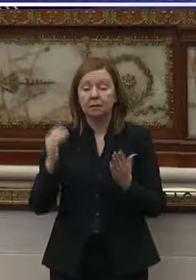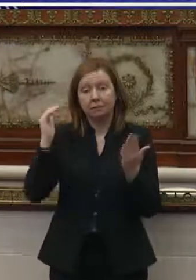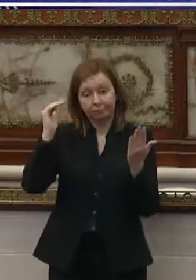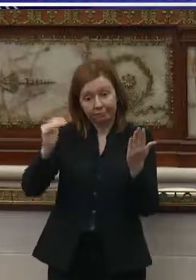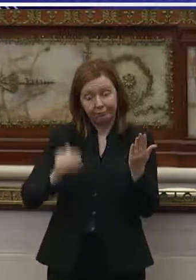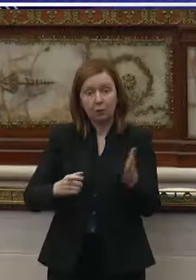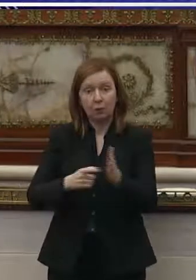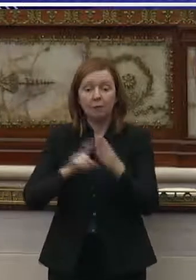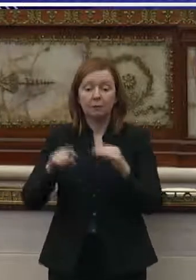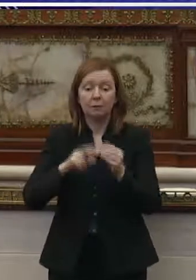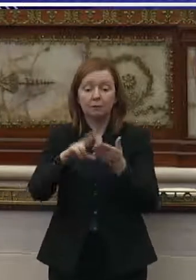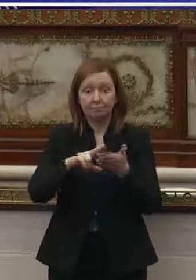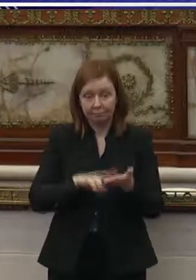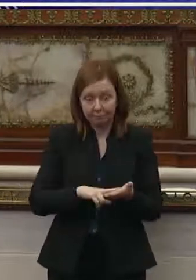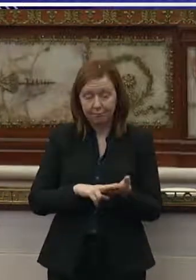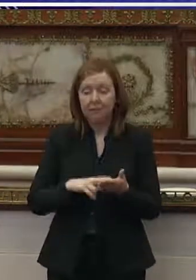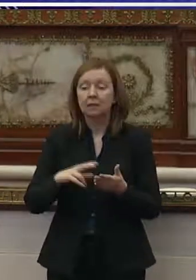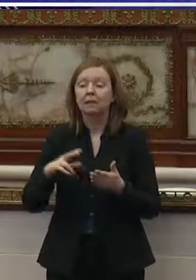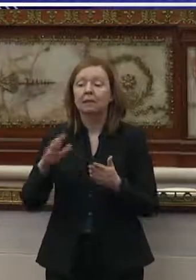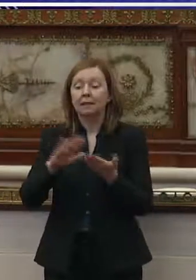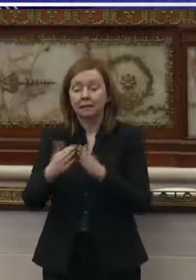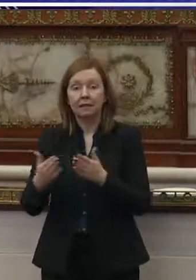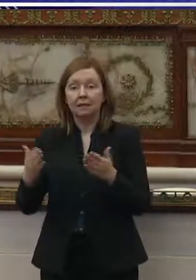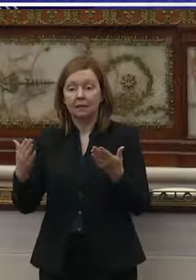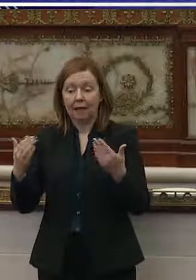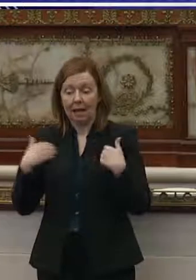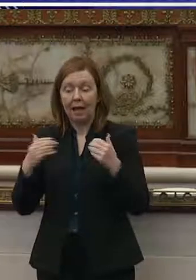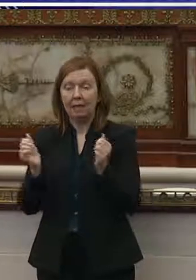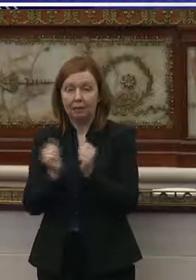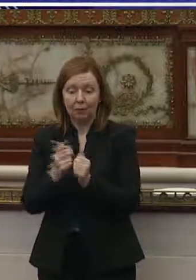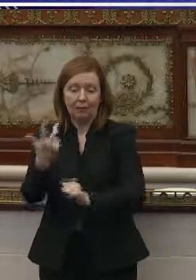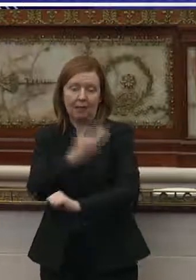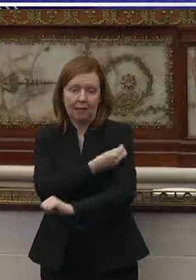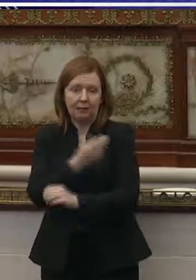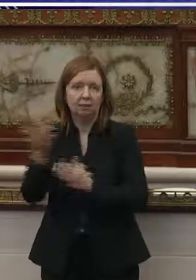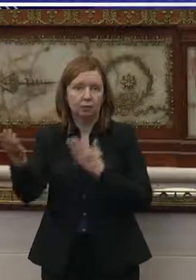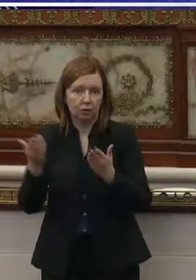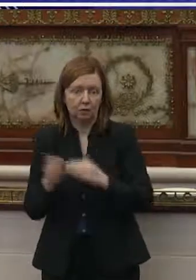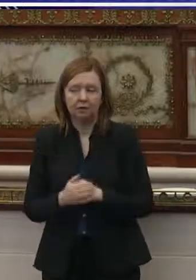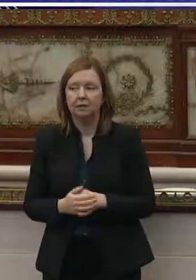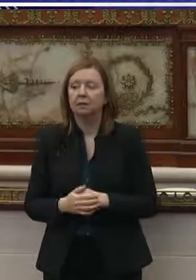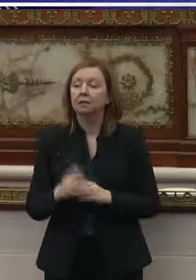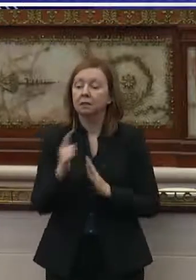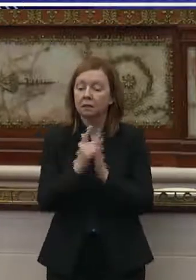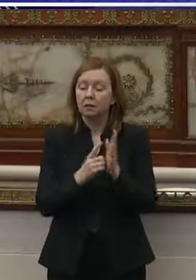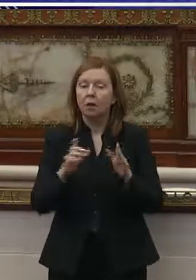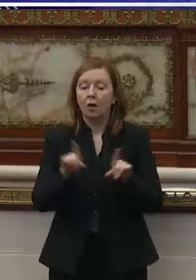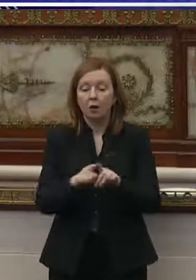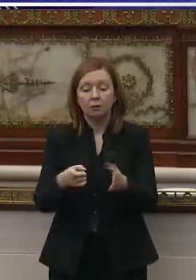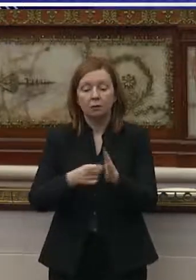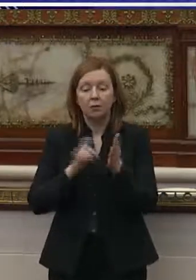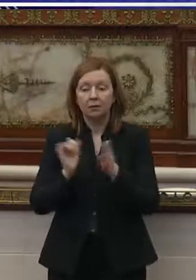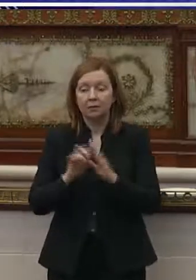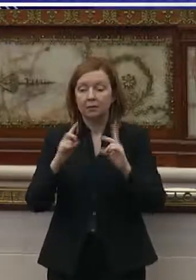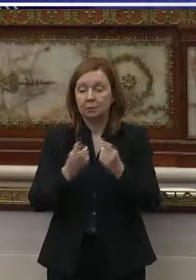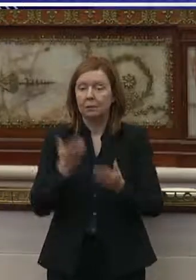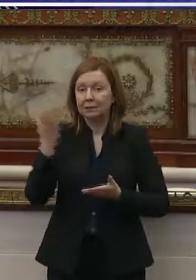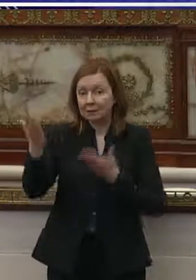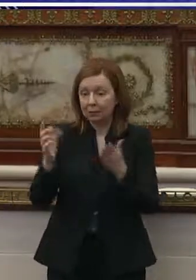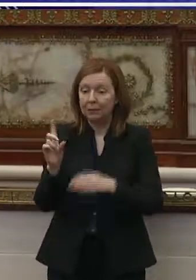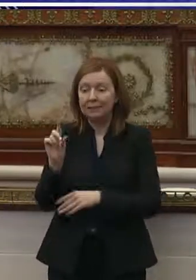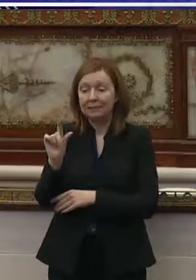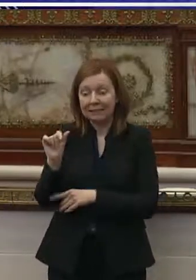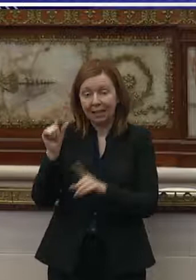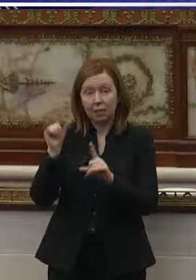regarding contracts that the city enters into for COVID-19 vaccination services. This legislation also requires that our department submit data to the